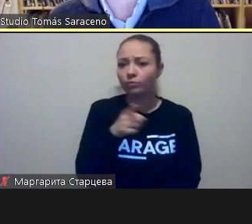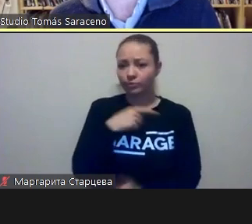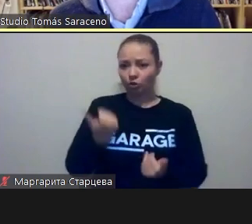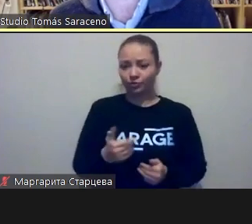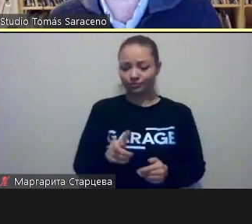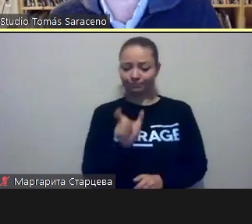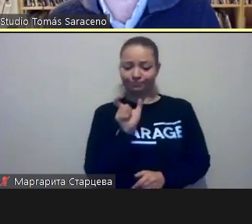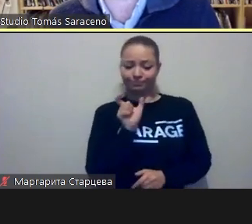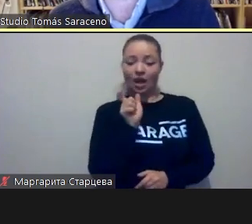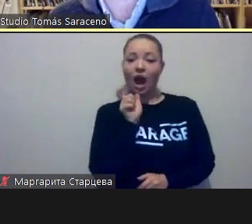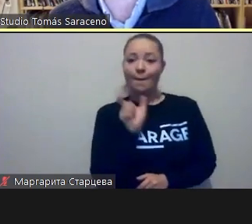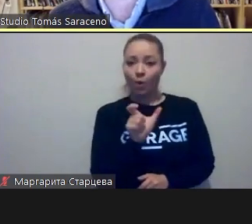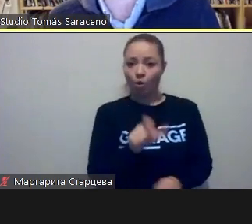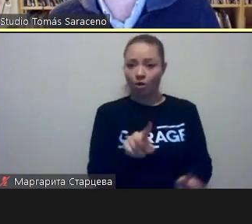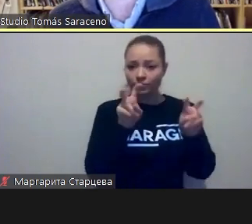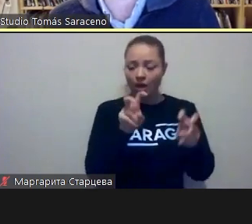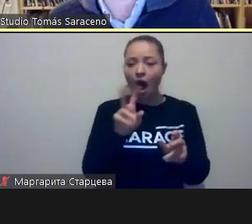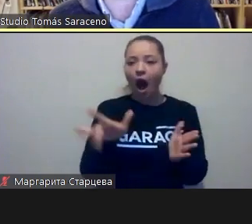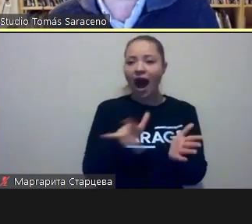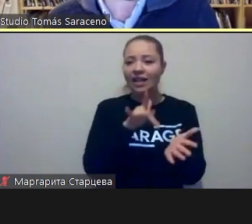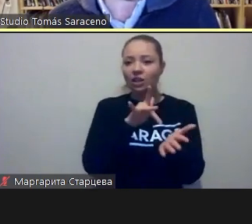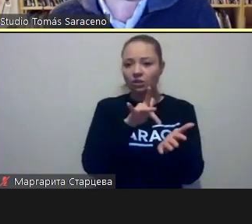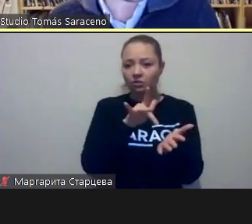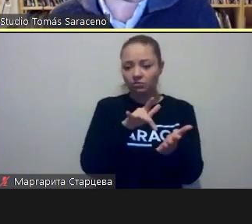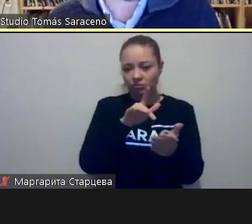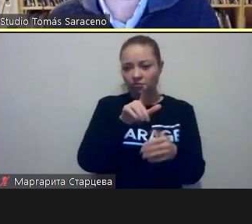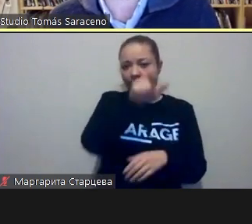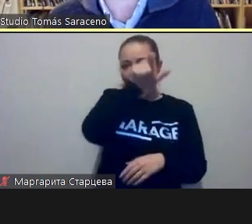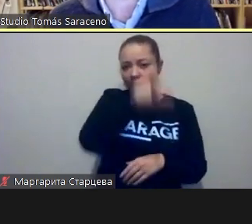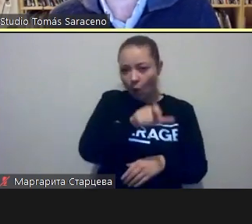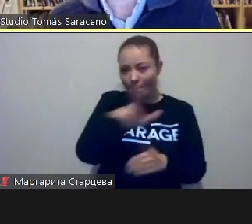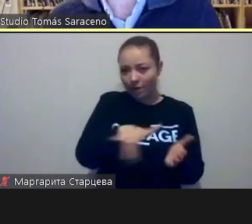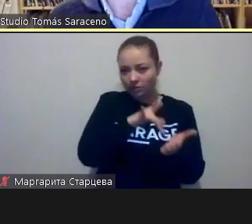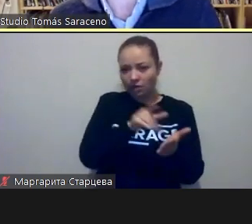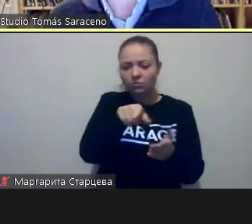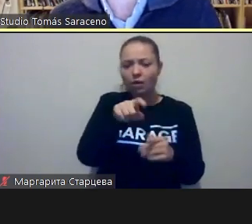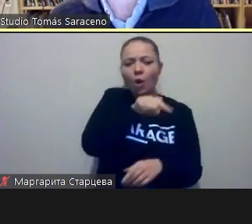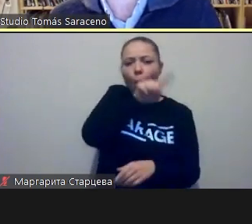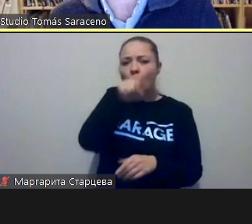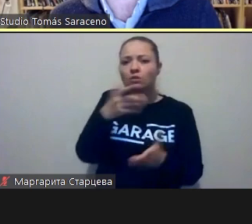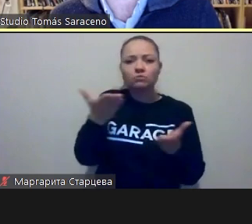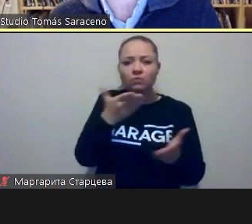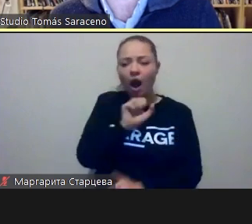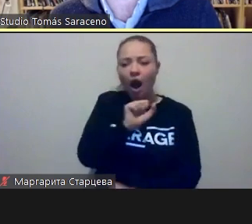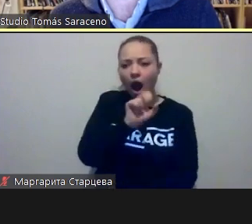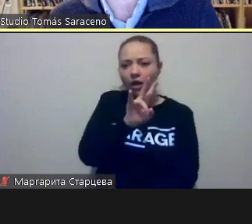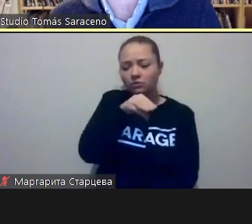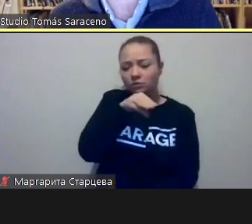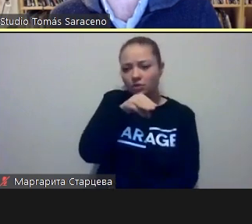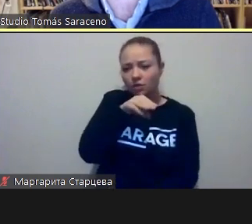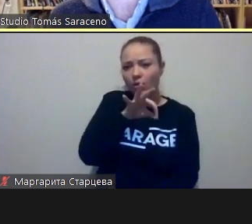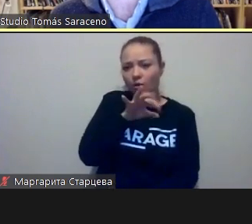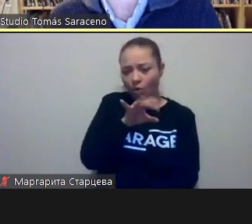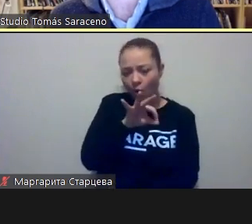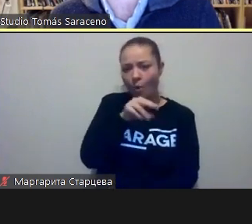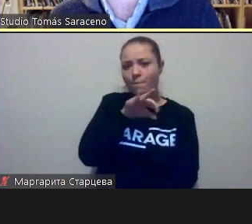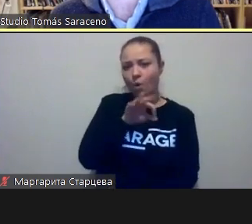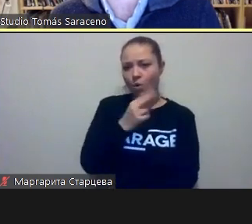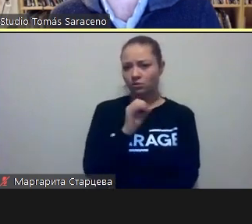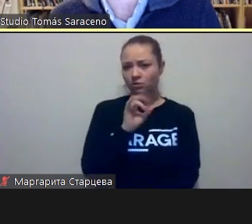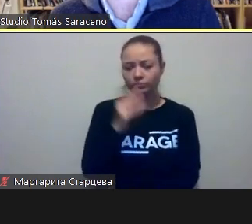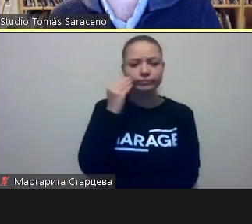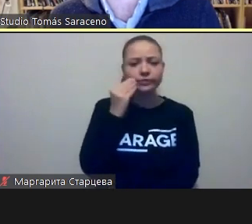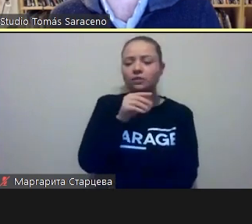the anthropo, the humans, is still kind of a presence, figures that